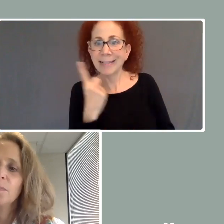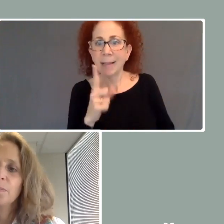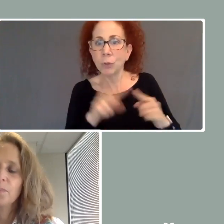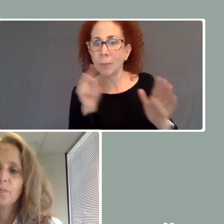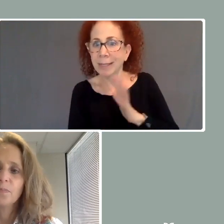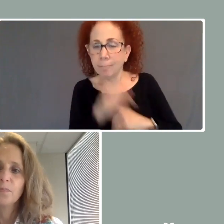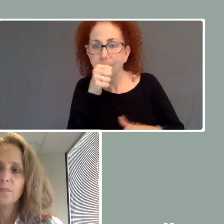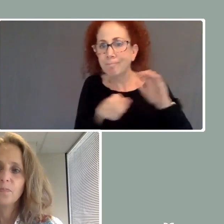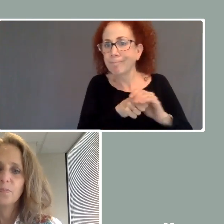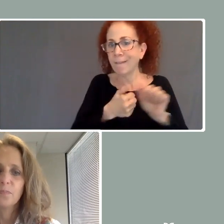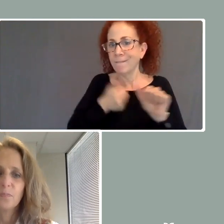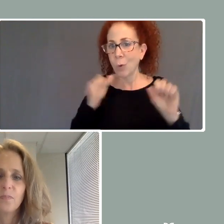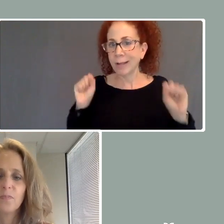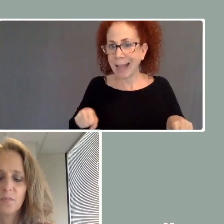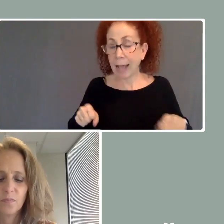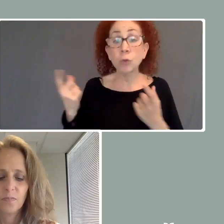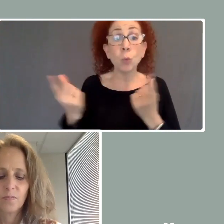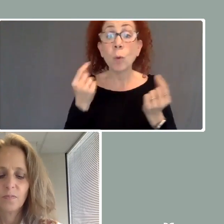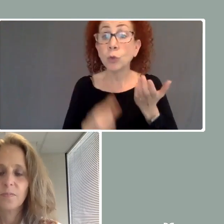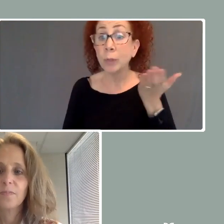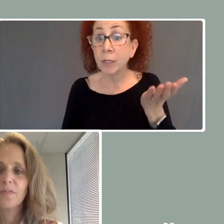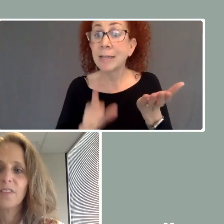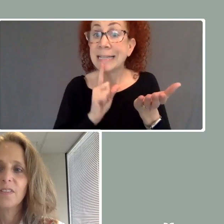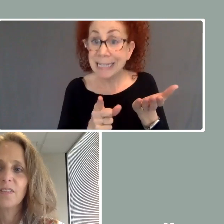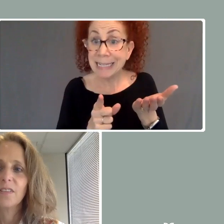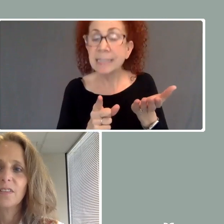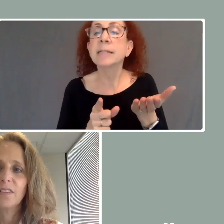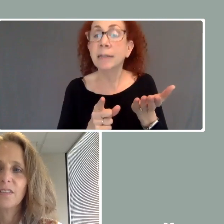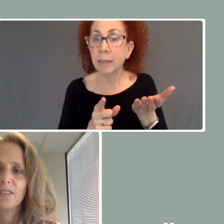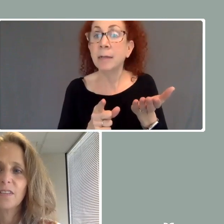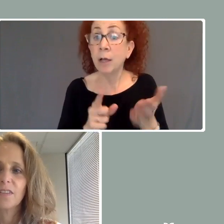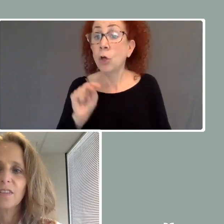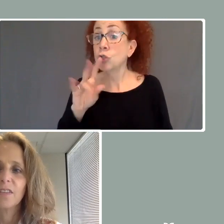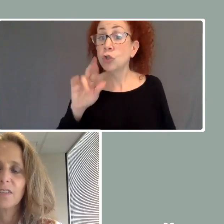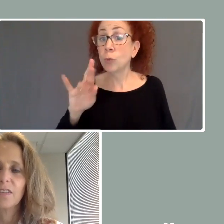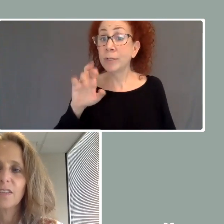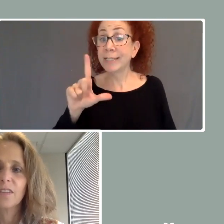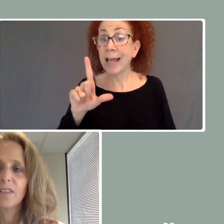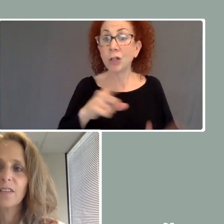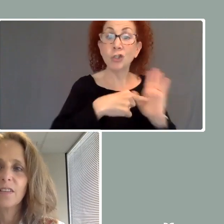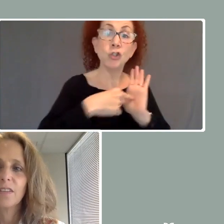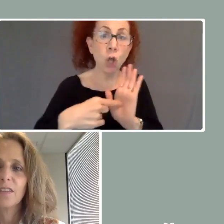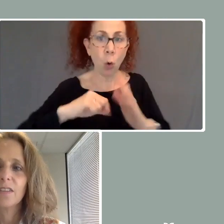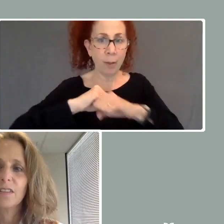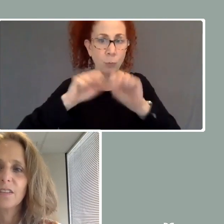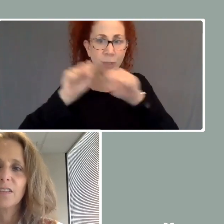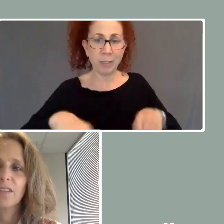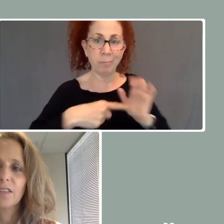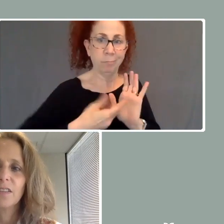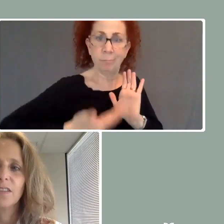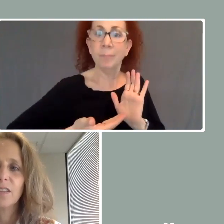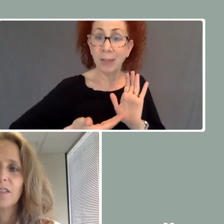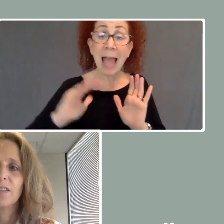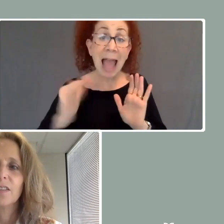killed. So what we do here is to present the tumor cells to our immune system by telling